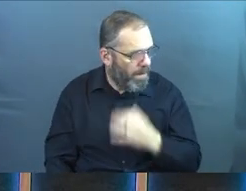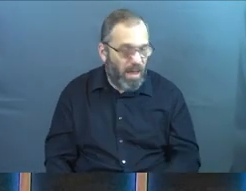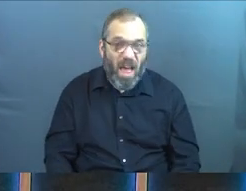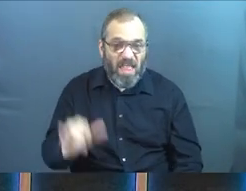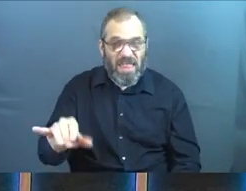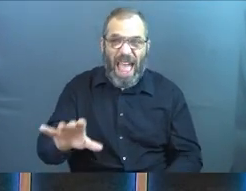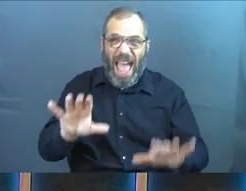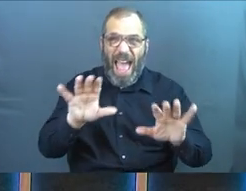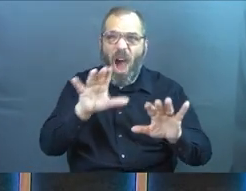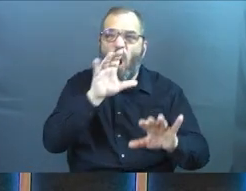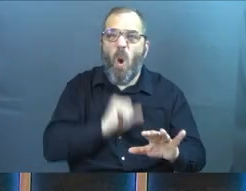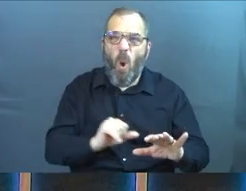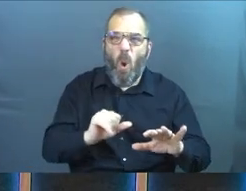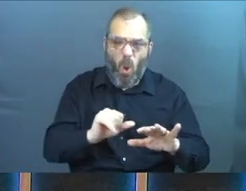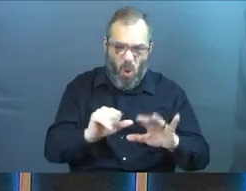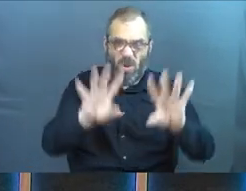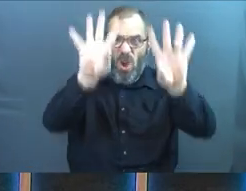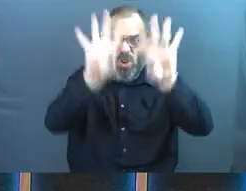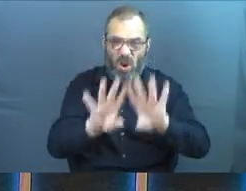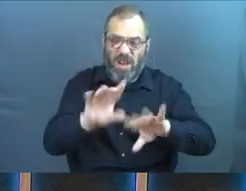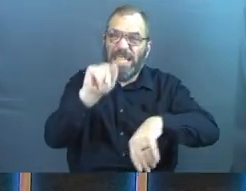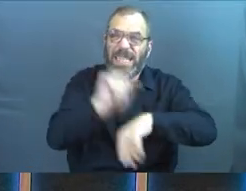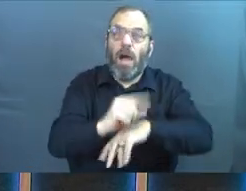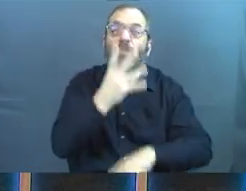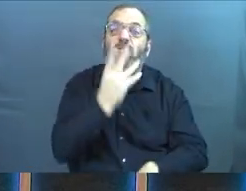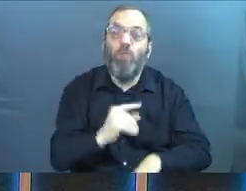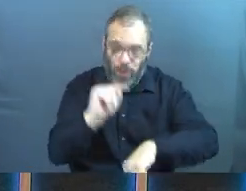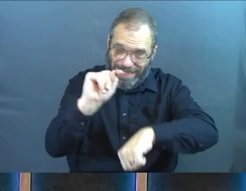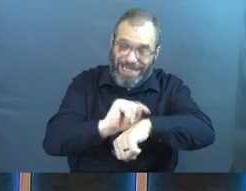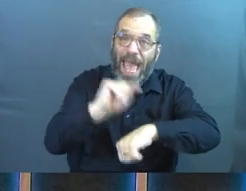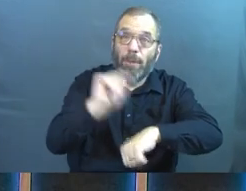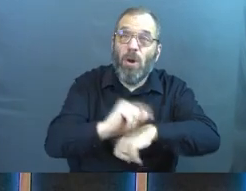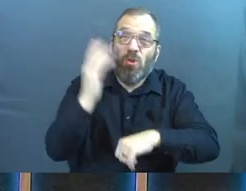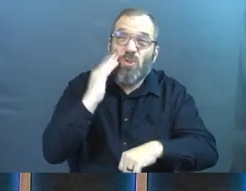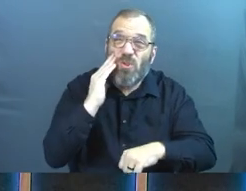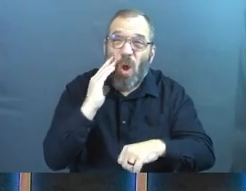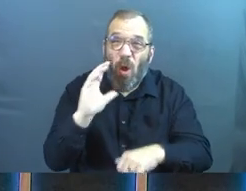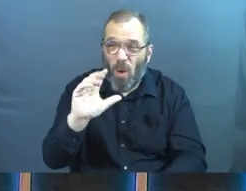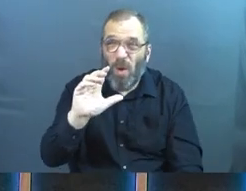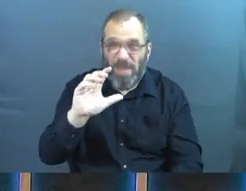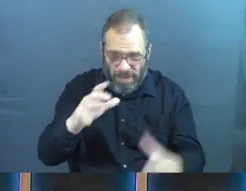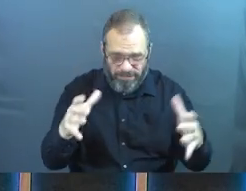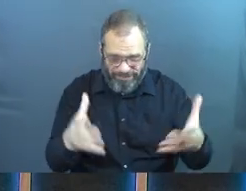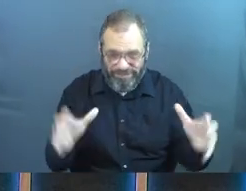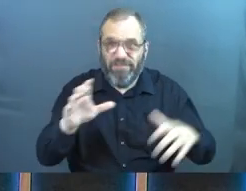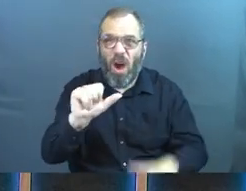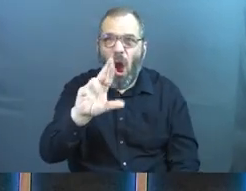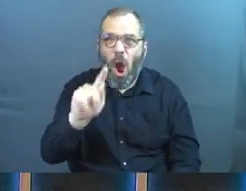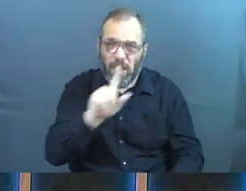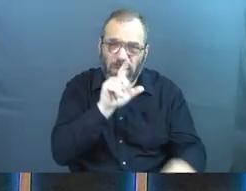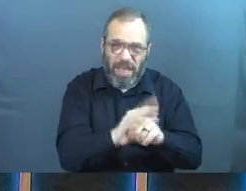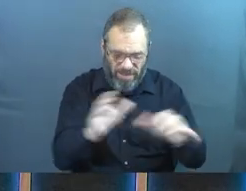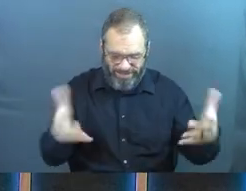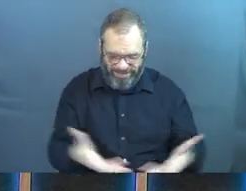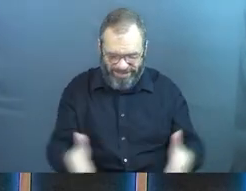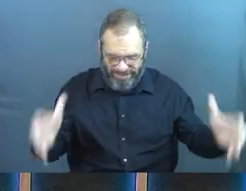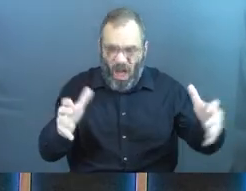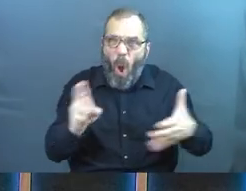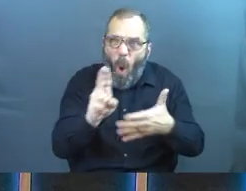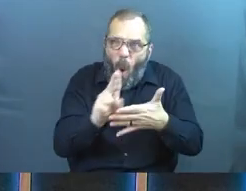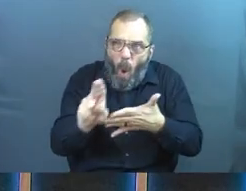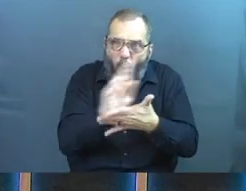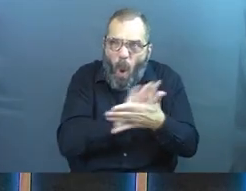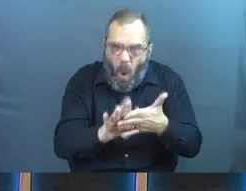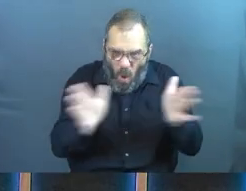That curtain was the old curtain in the temple, the Jewish temple, where they had the Ark of the Covenant. And that Holy of